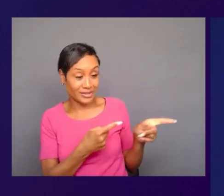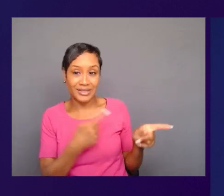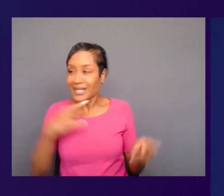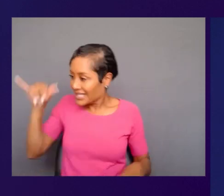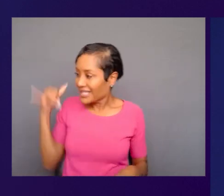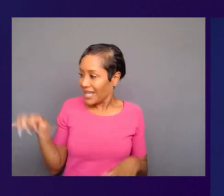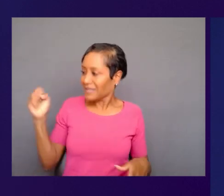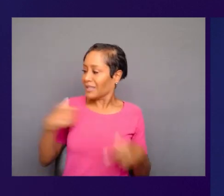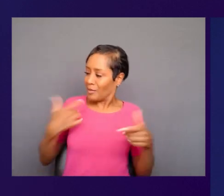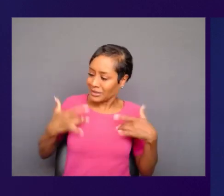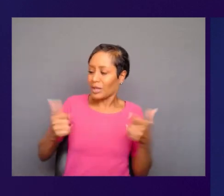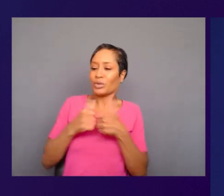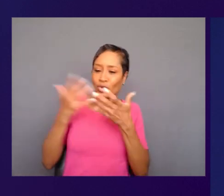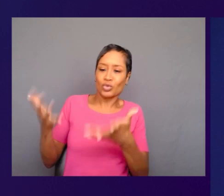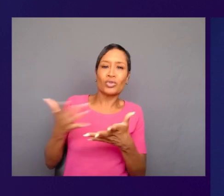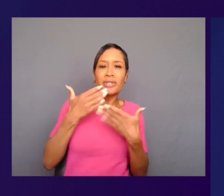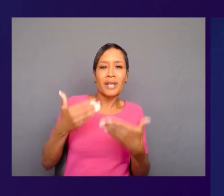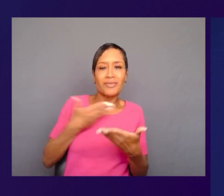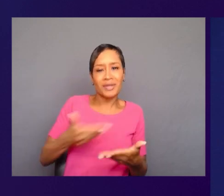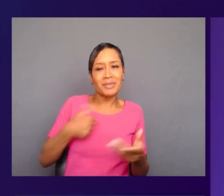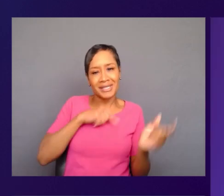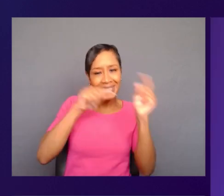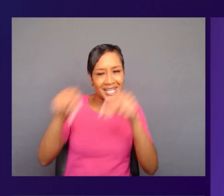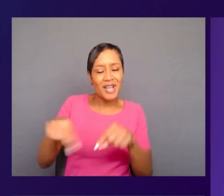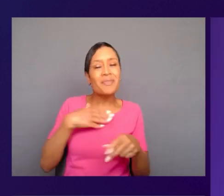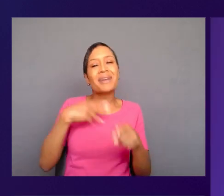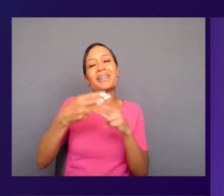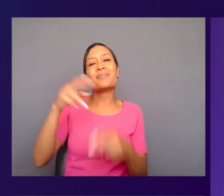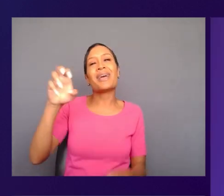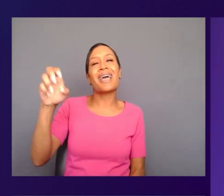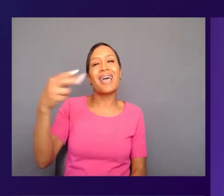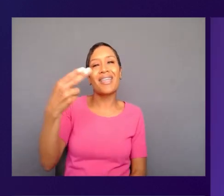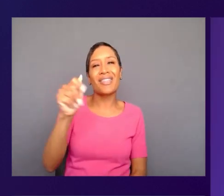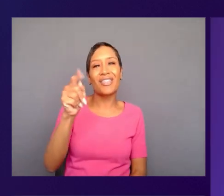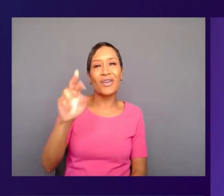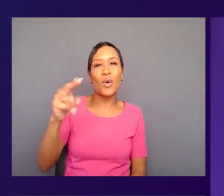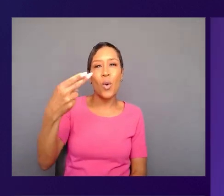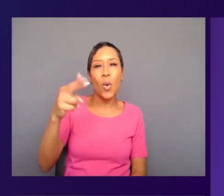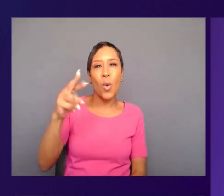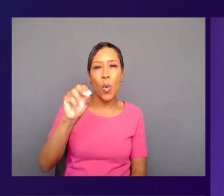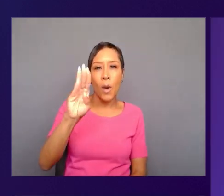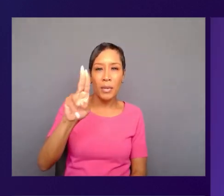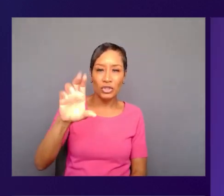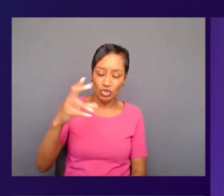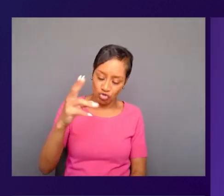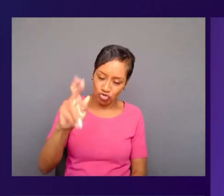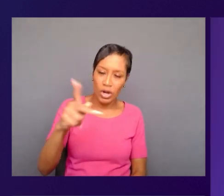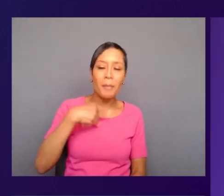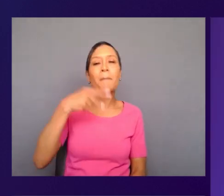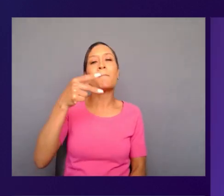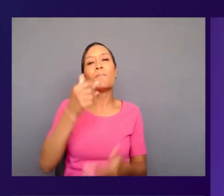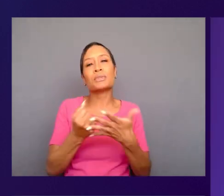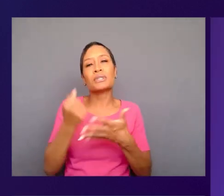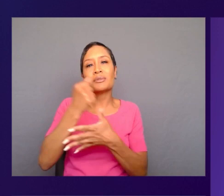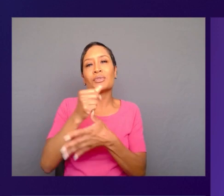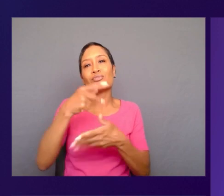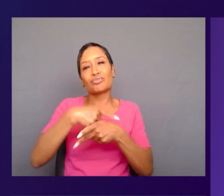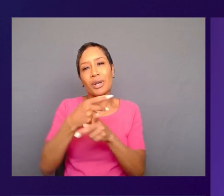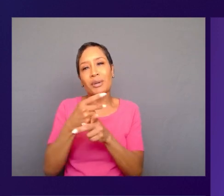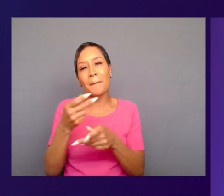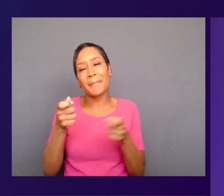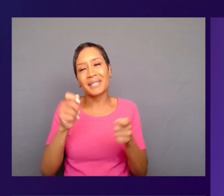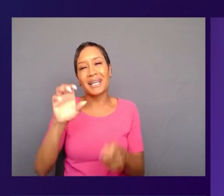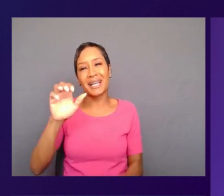with you guys. Thanks so much for having me. My name is Heather Horbachuck. I'm a principal product manager here in AWS. So